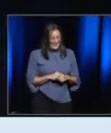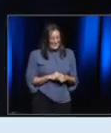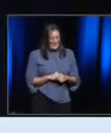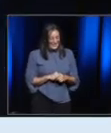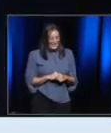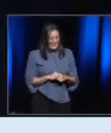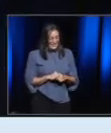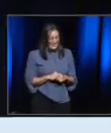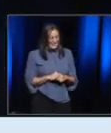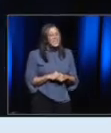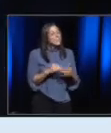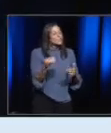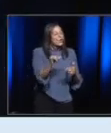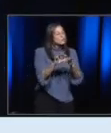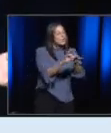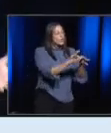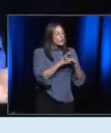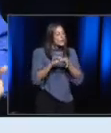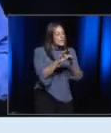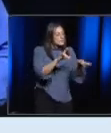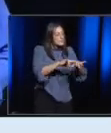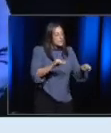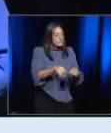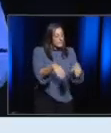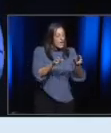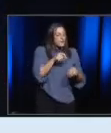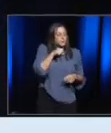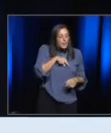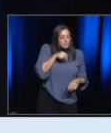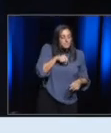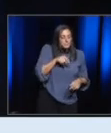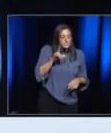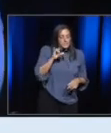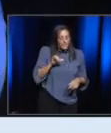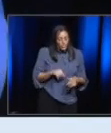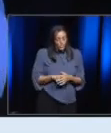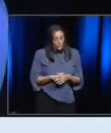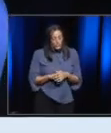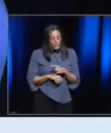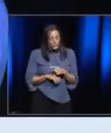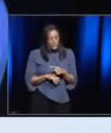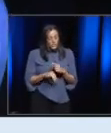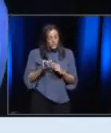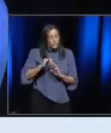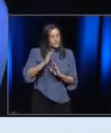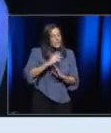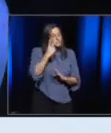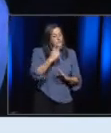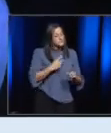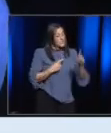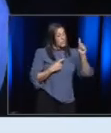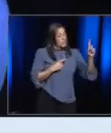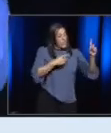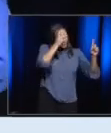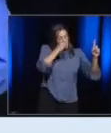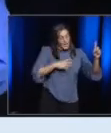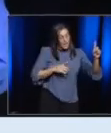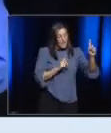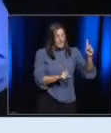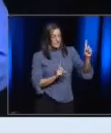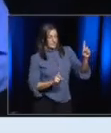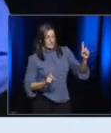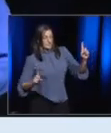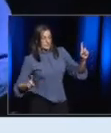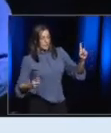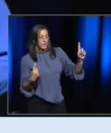They also coordinate and synchronize that pop vocalization. So at the top, you're seeing a single male and pop trains by a single male, but